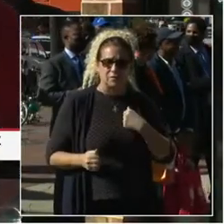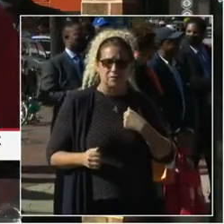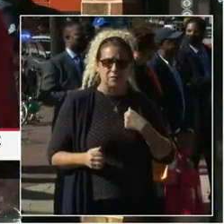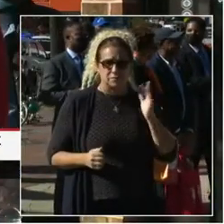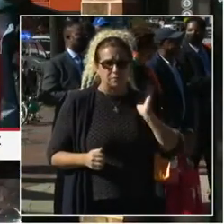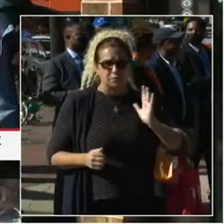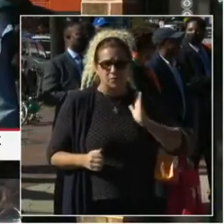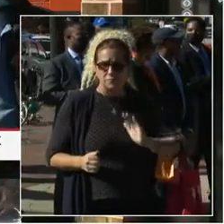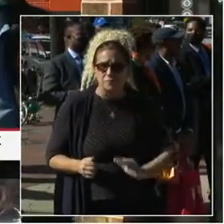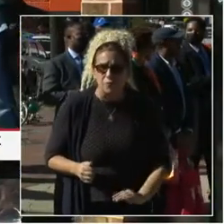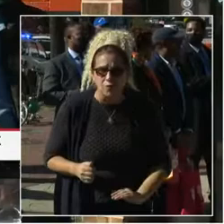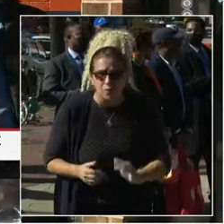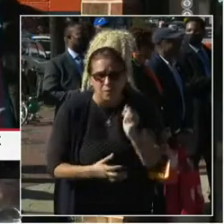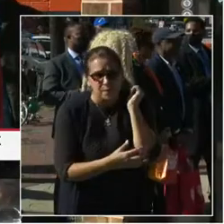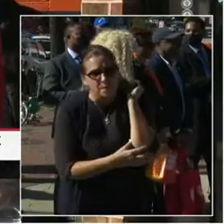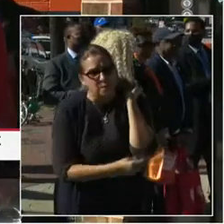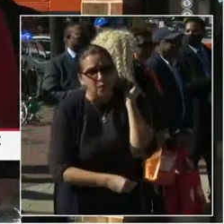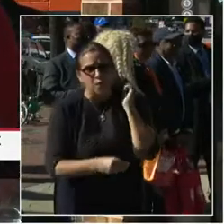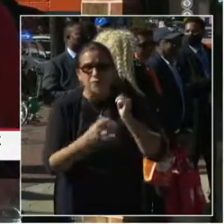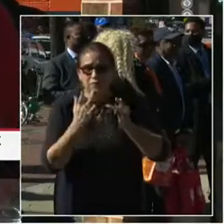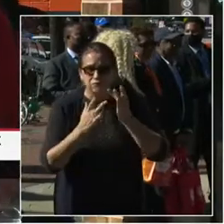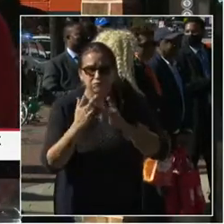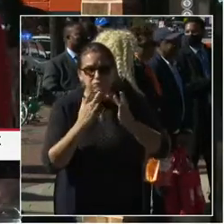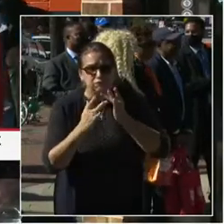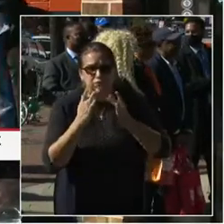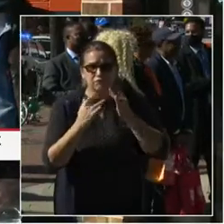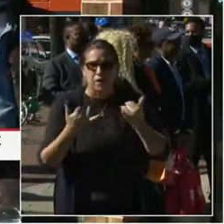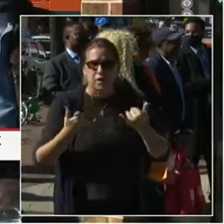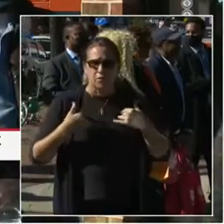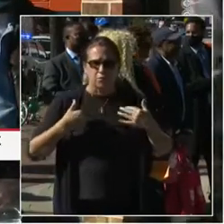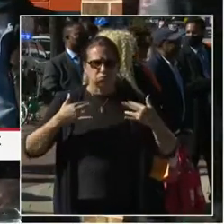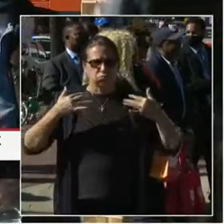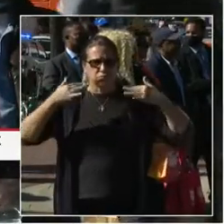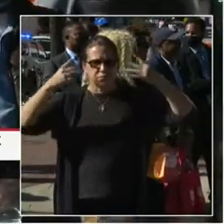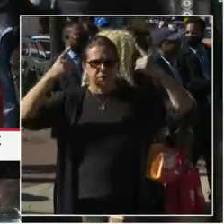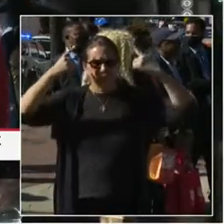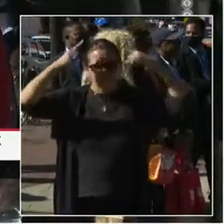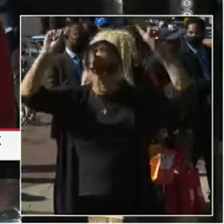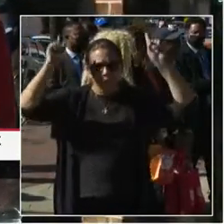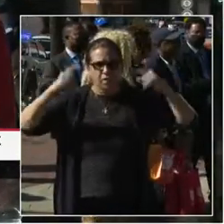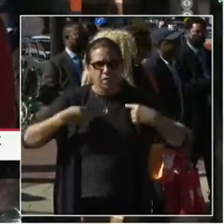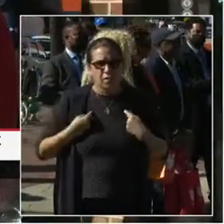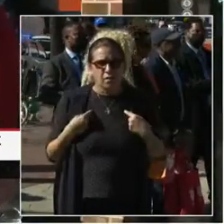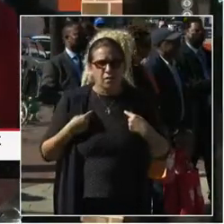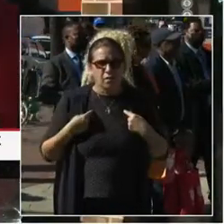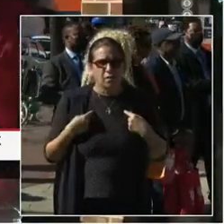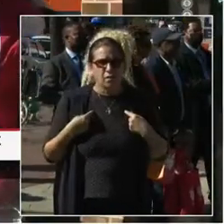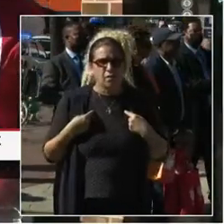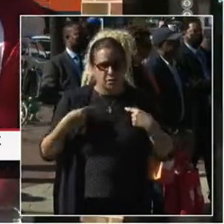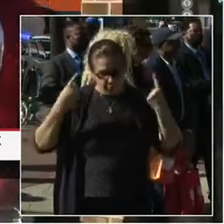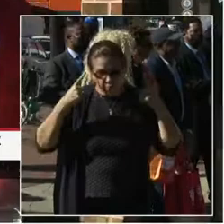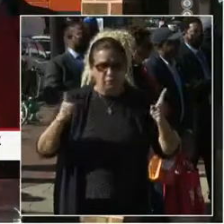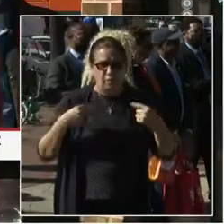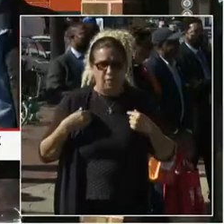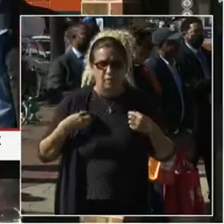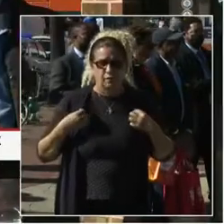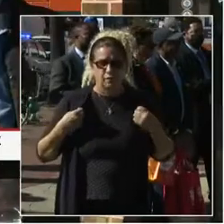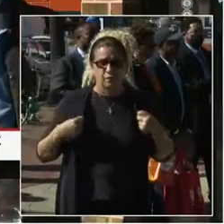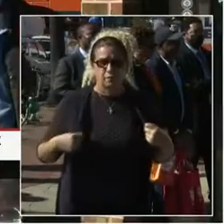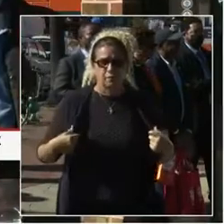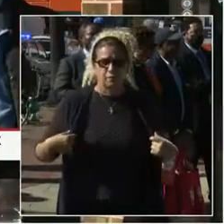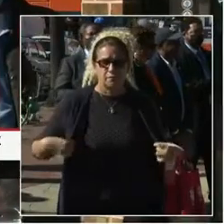now, and be able to tell that story and show them what they can do. And we have a lot of our employees now, probably about 90% of them